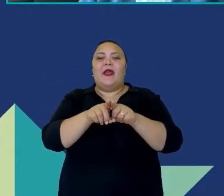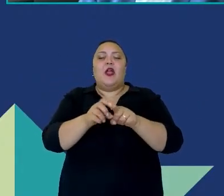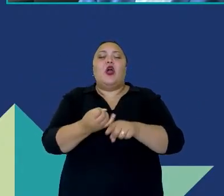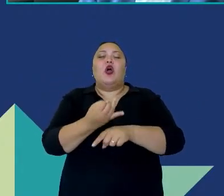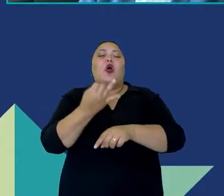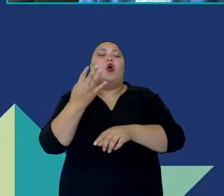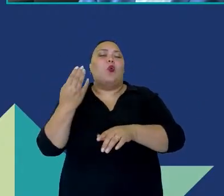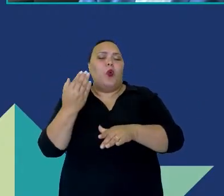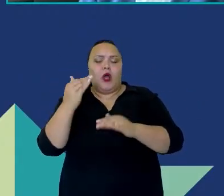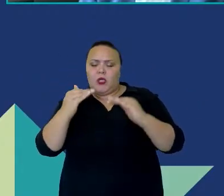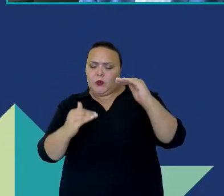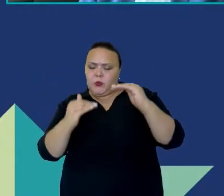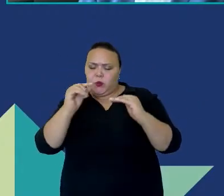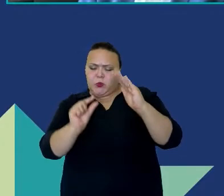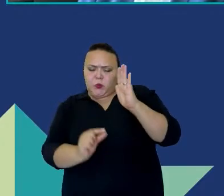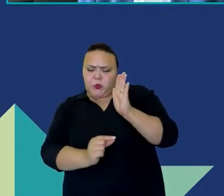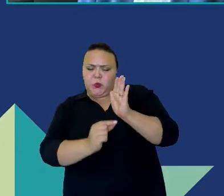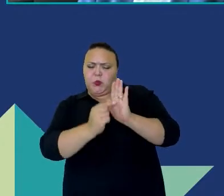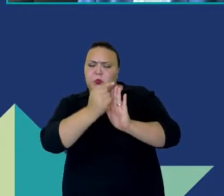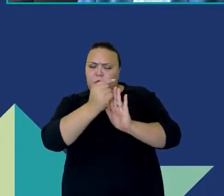get these type of